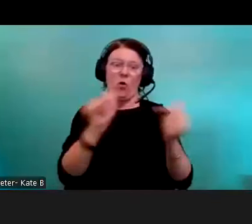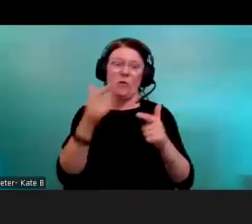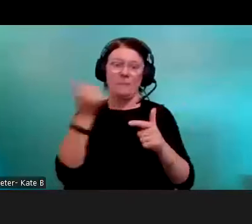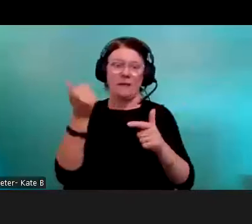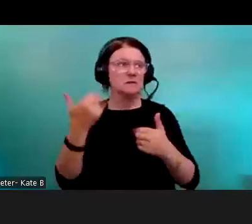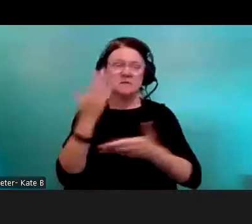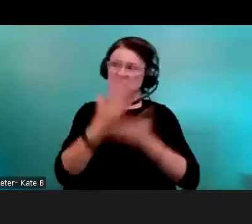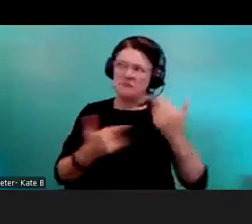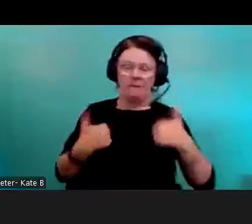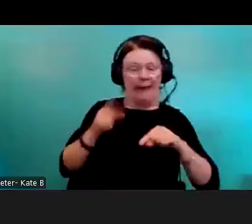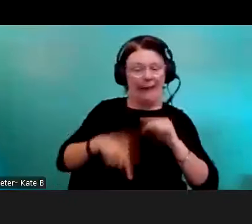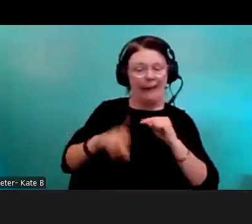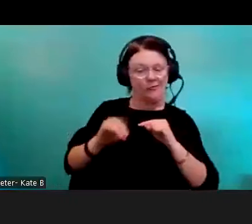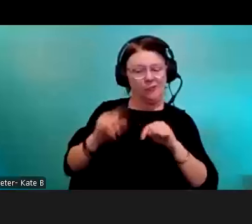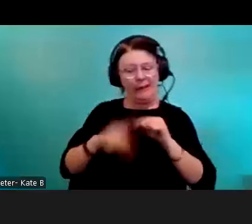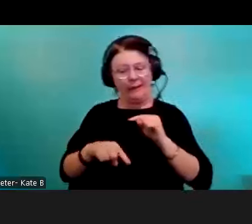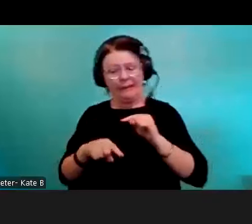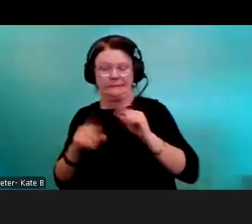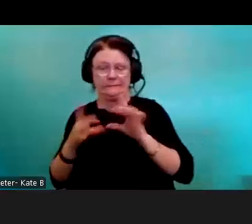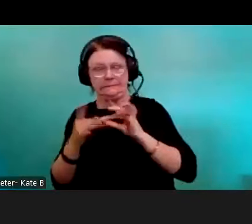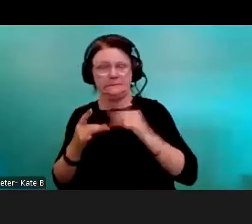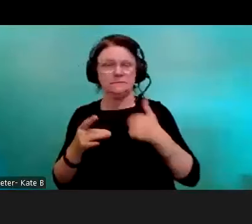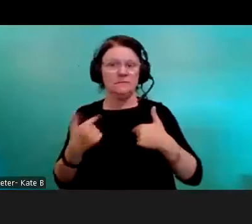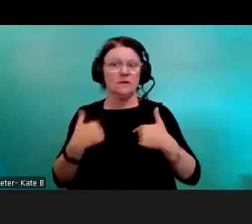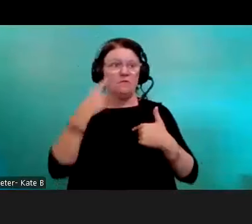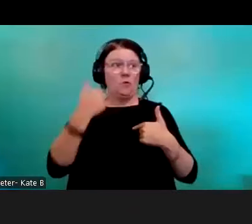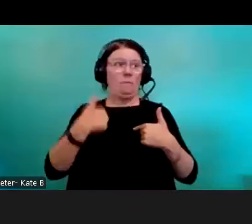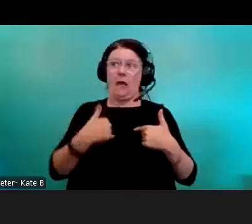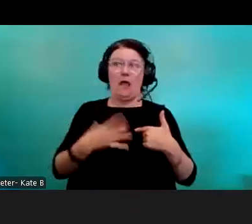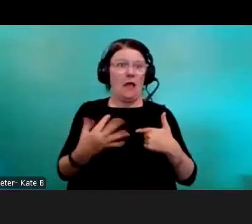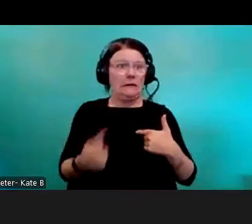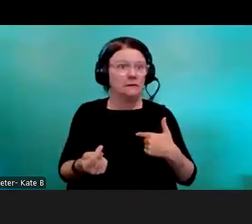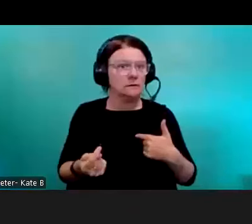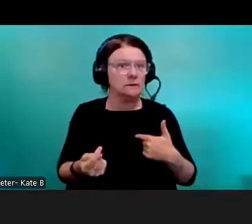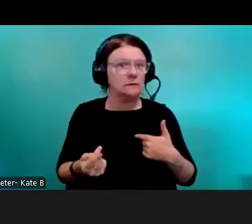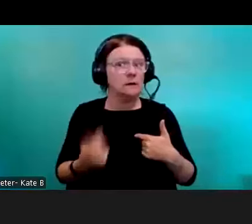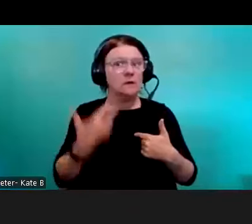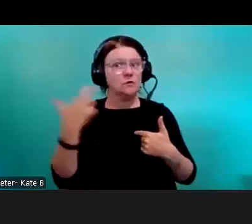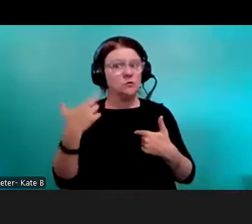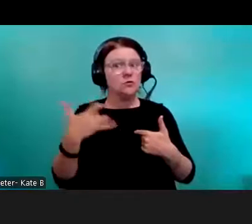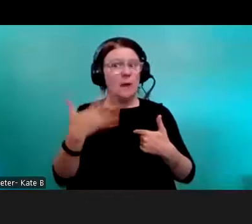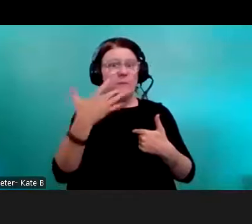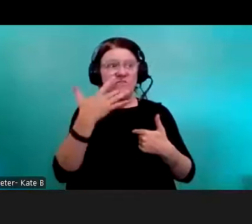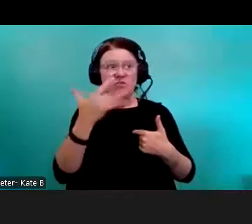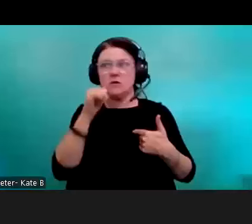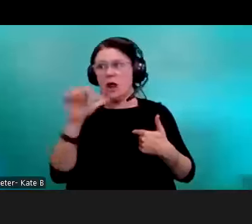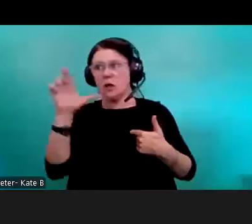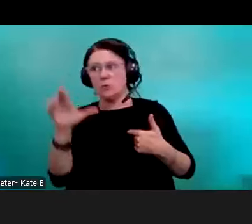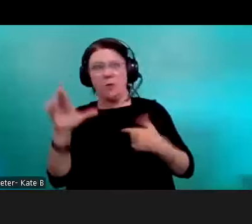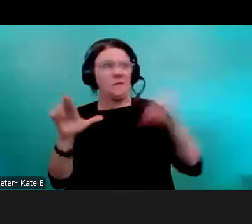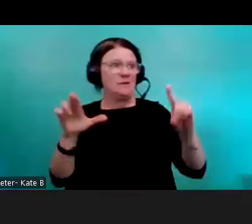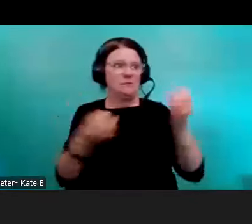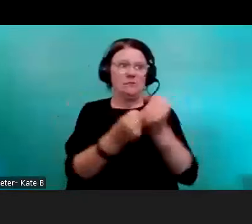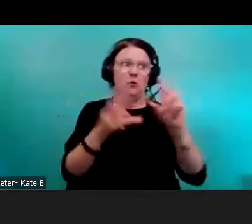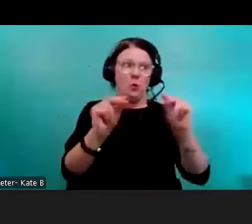that you can and can't do. I know I find it to be extremely rewarding, and there's a reason why I do nonpartisan work, but I can also